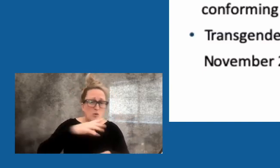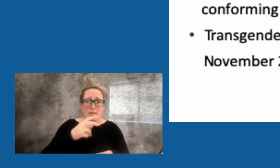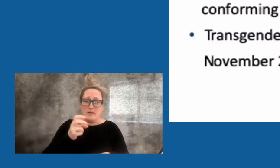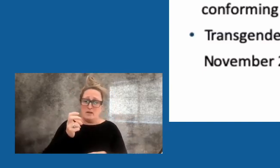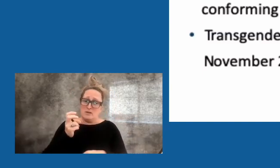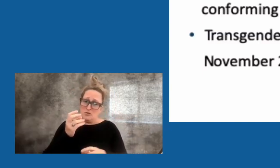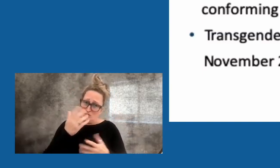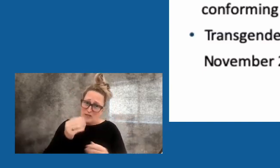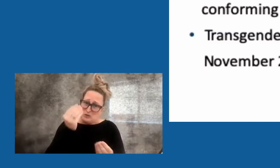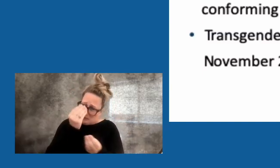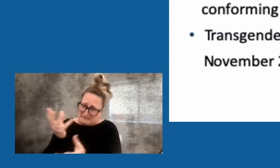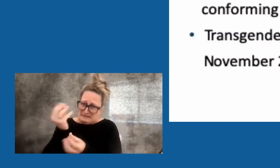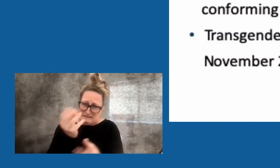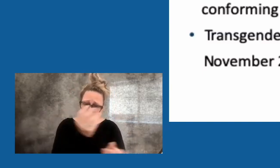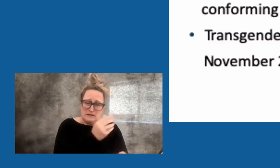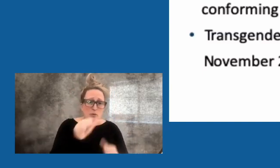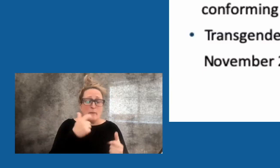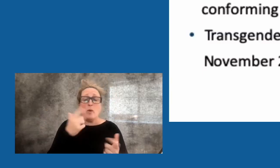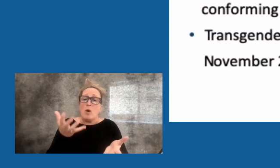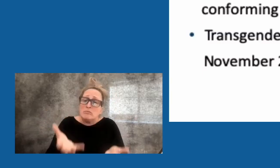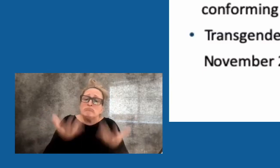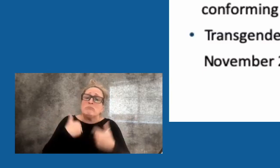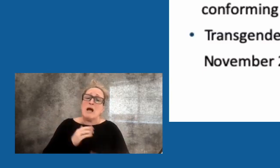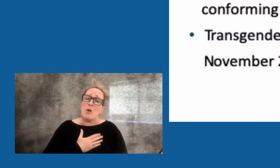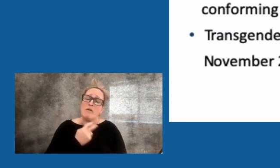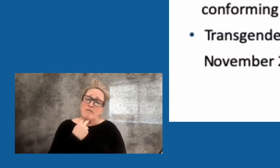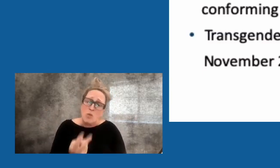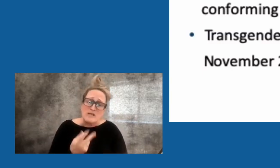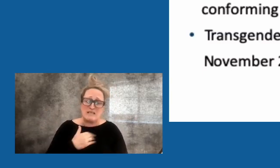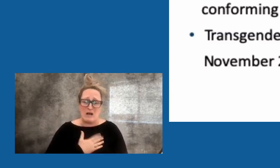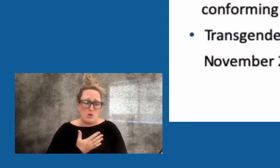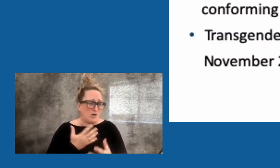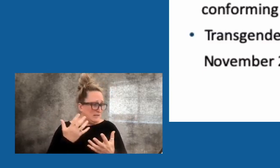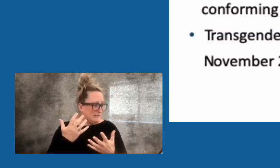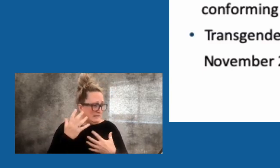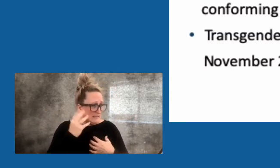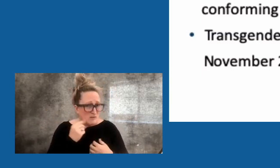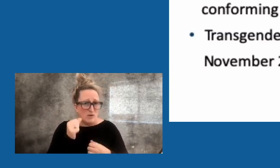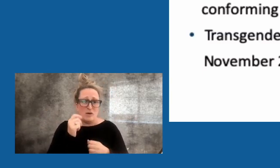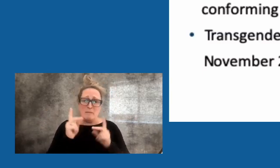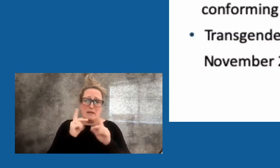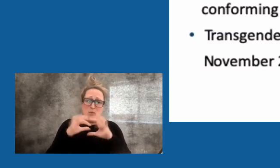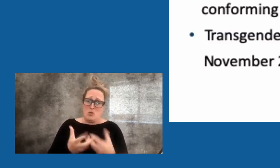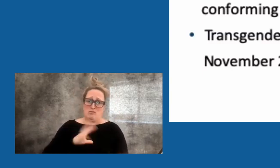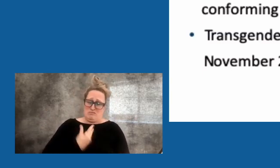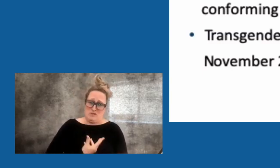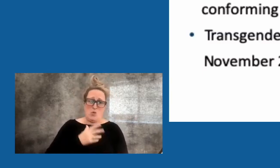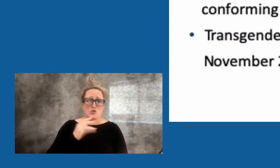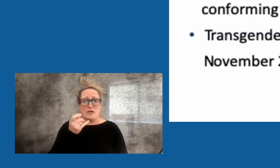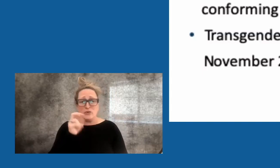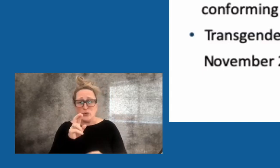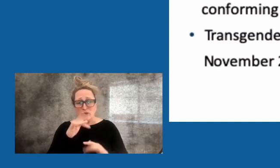that awareness and attention. We also want to uplift our voices and experiences, successes of trans and gender nonconforming or gender diverse